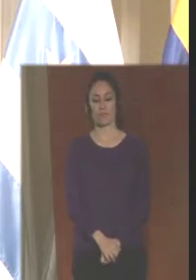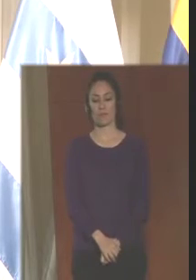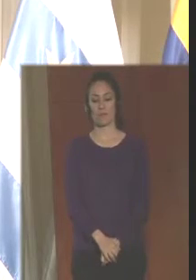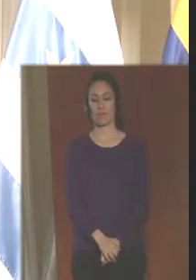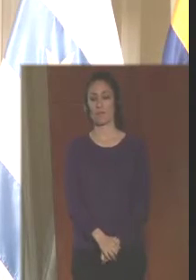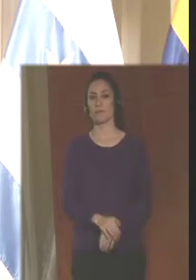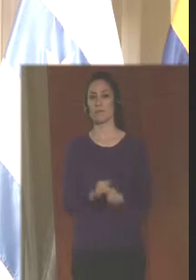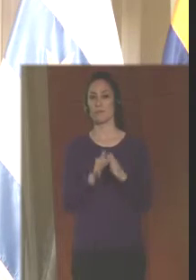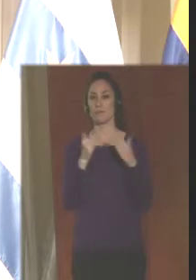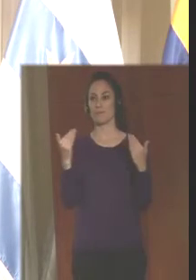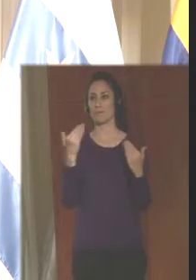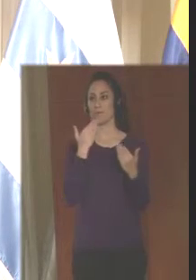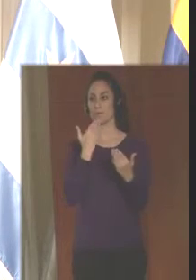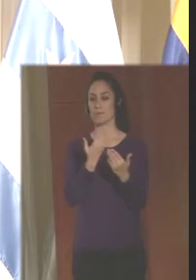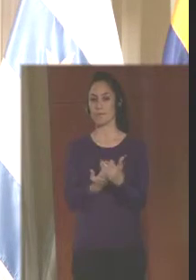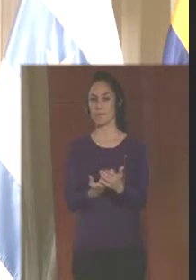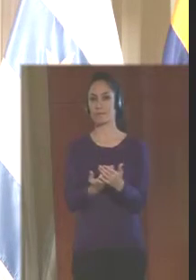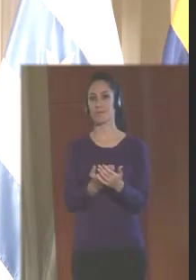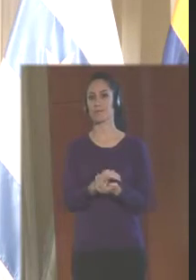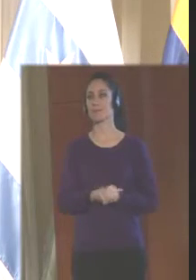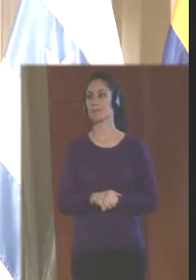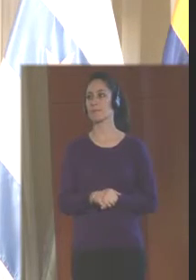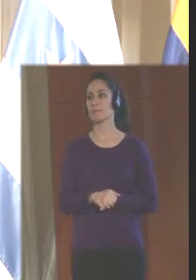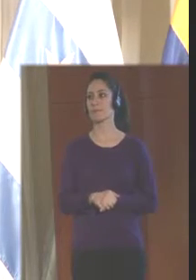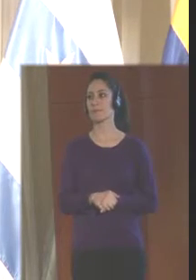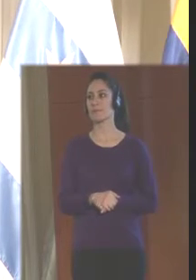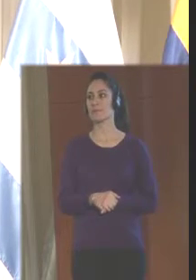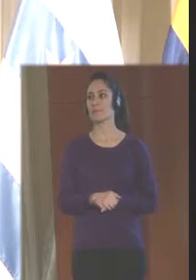Gracias. Thank you very much.